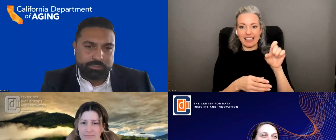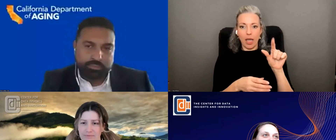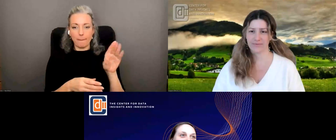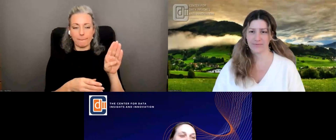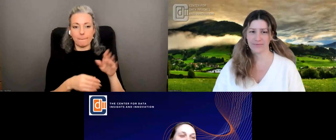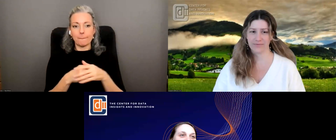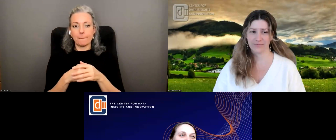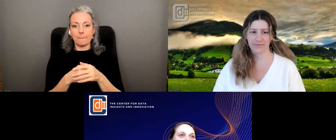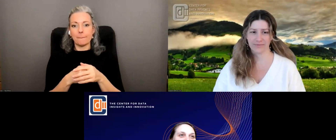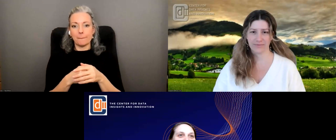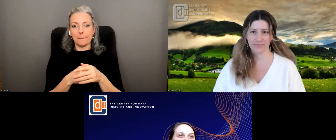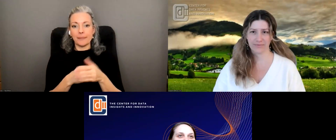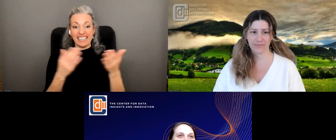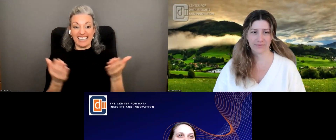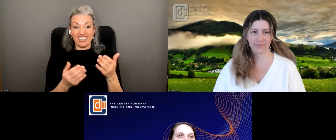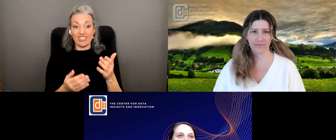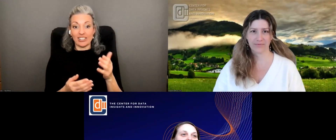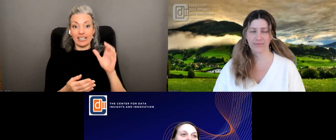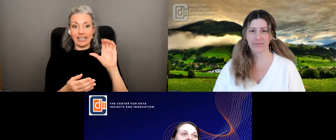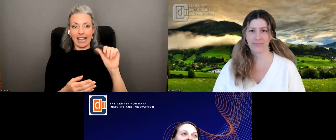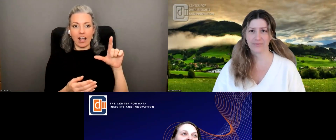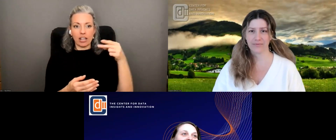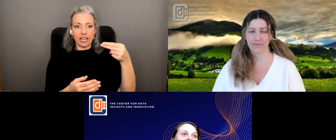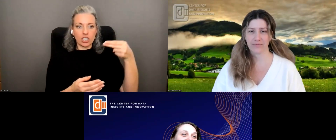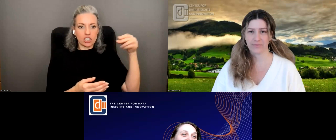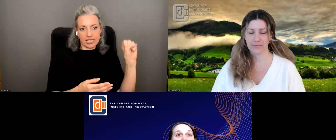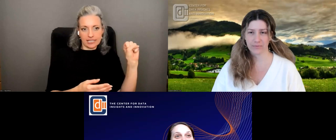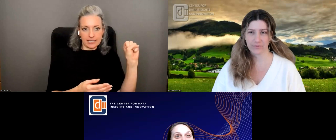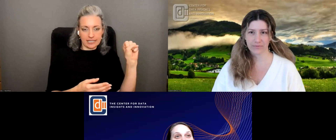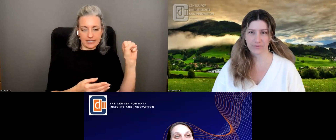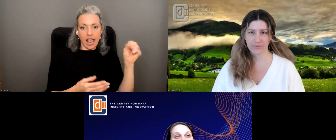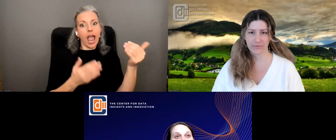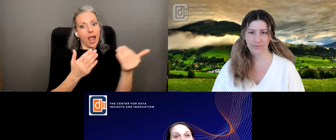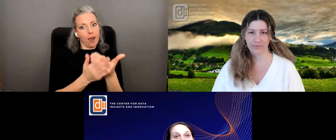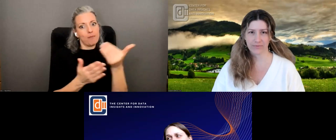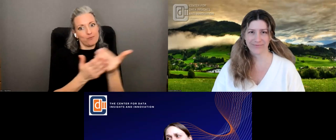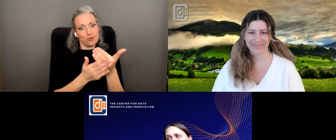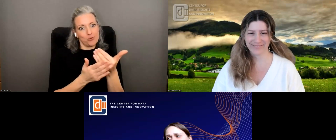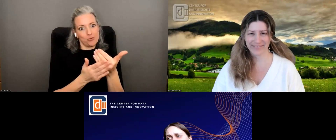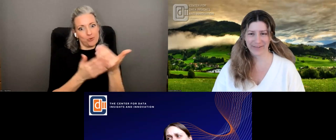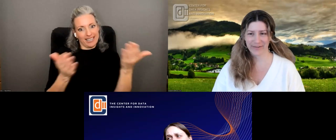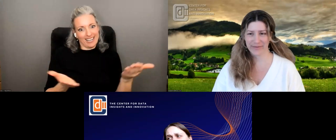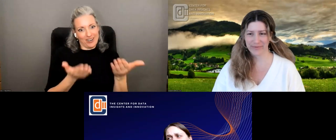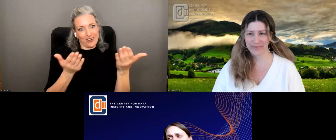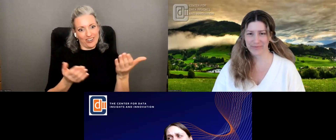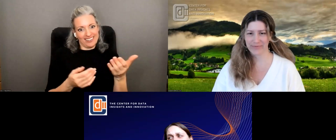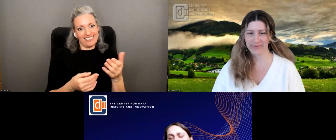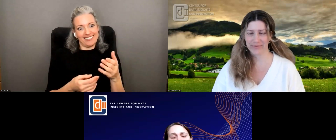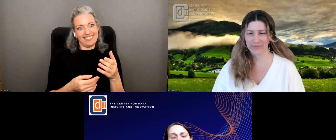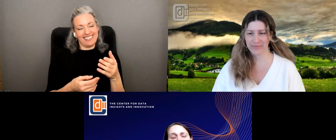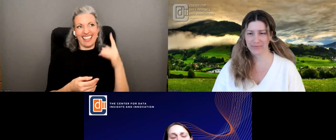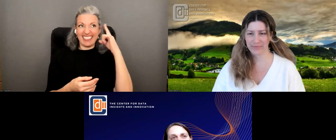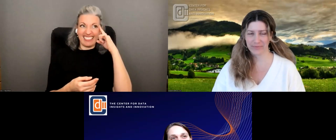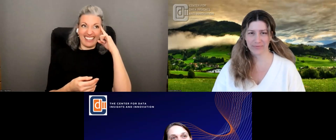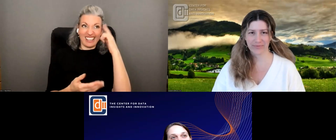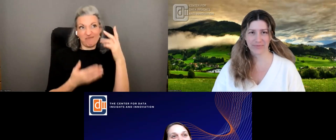and Innovation here at CalHHS. I am very new to this role. I think I can officially say it's been